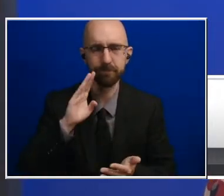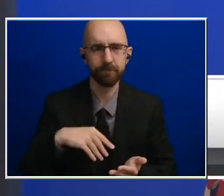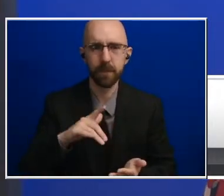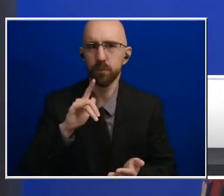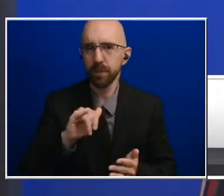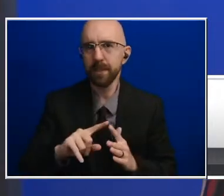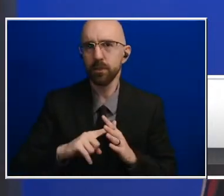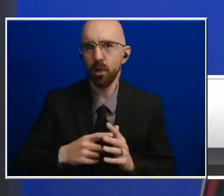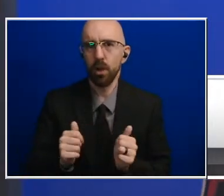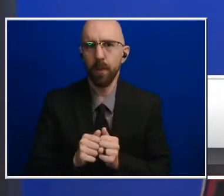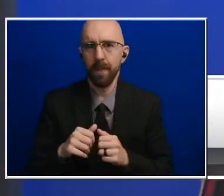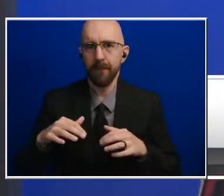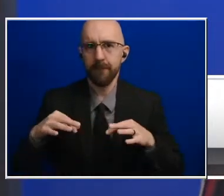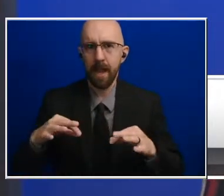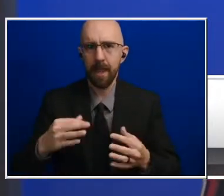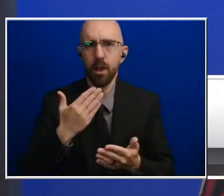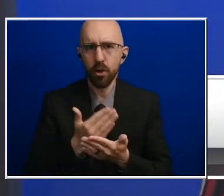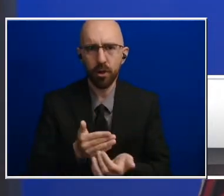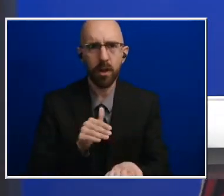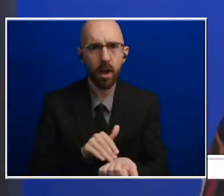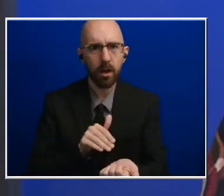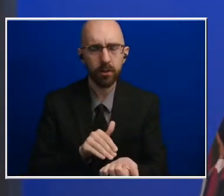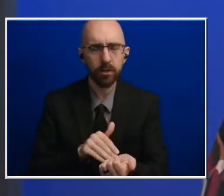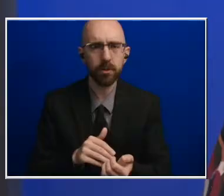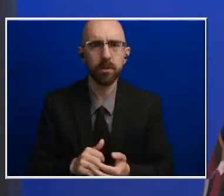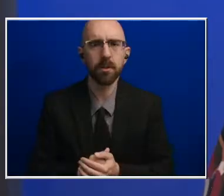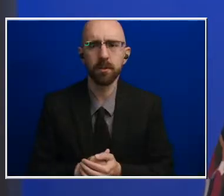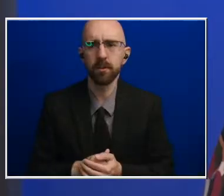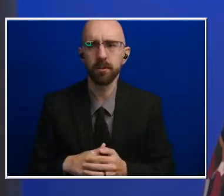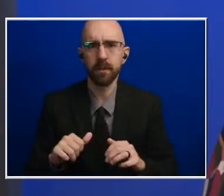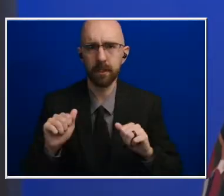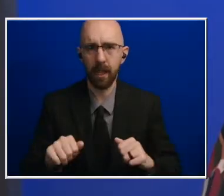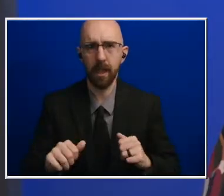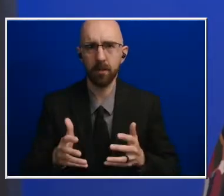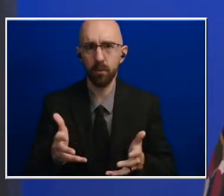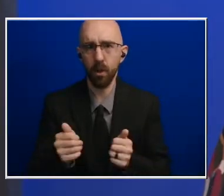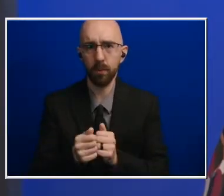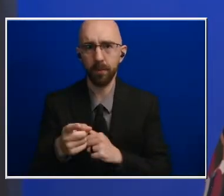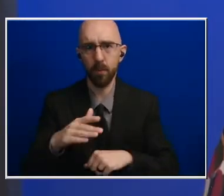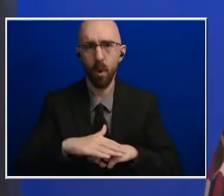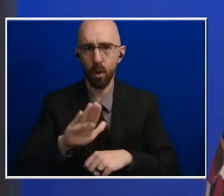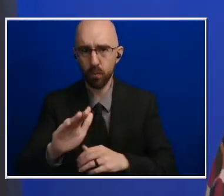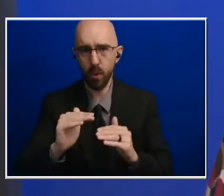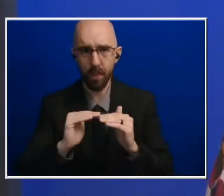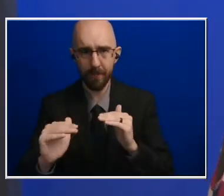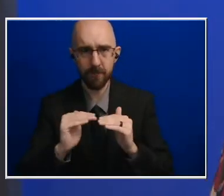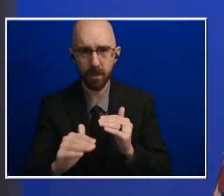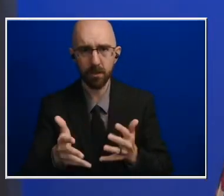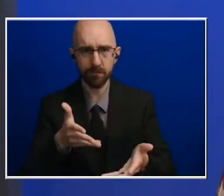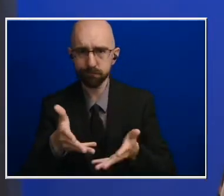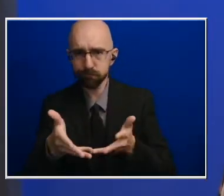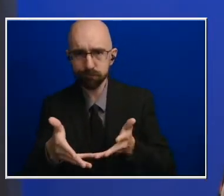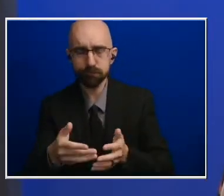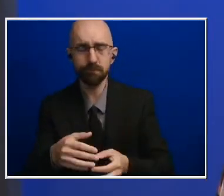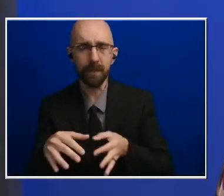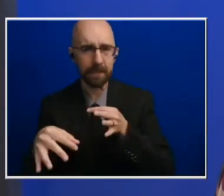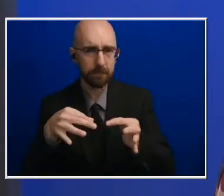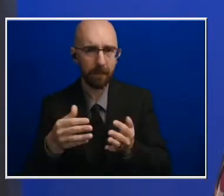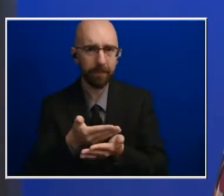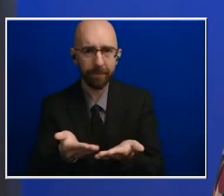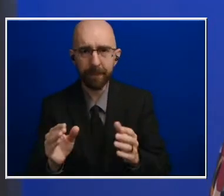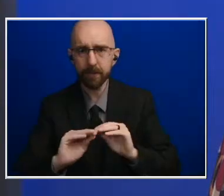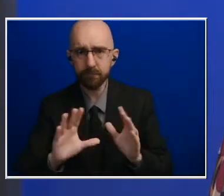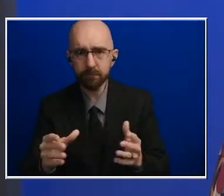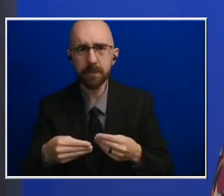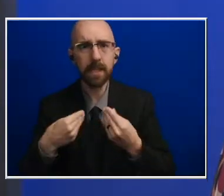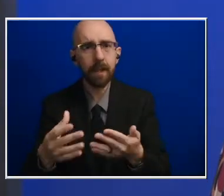finding good doctors that can talk to you on your level and be able to explain things and give you the options.